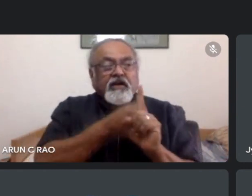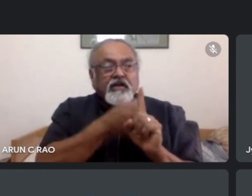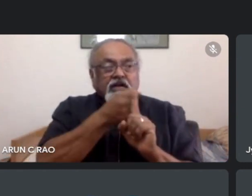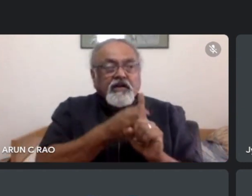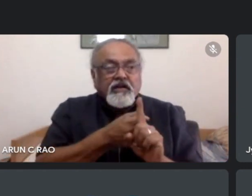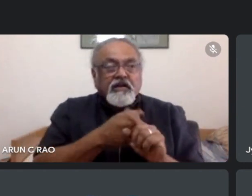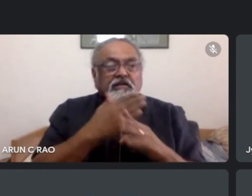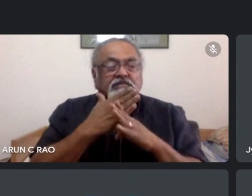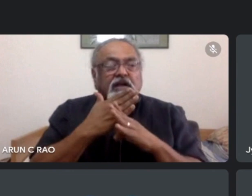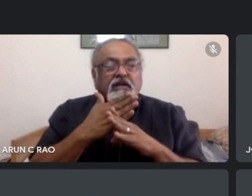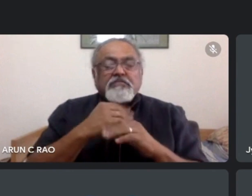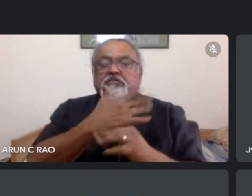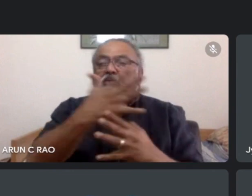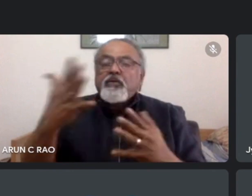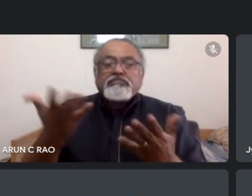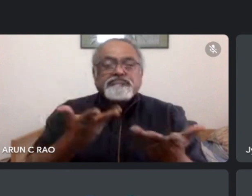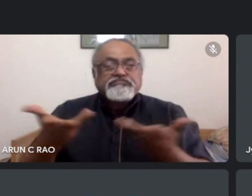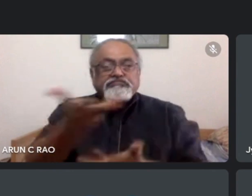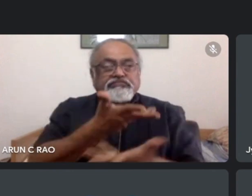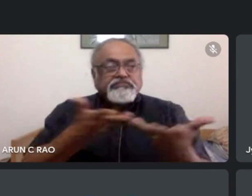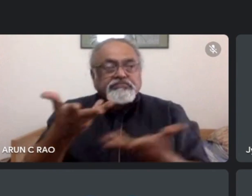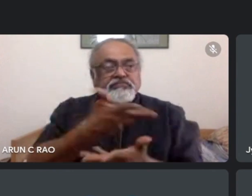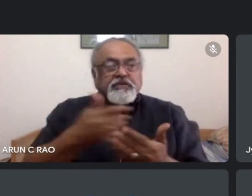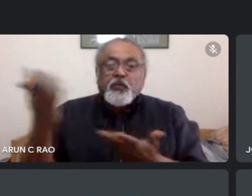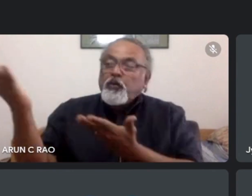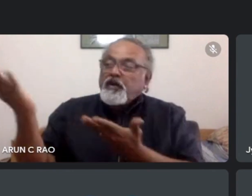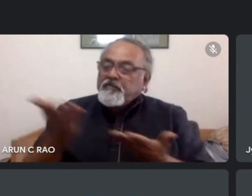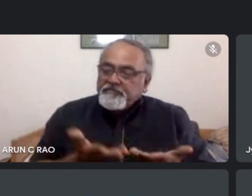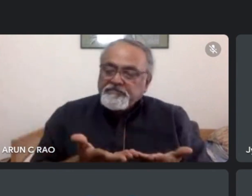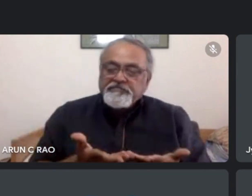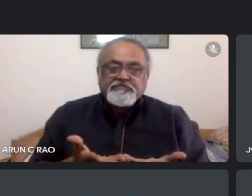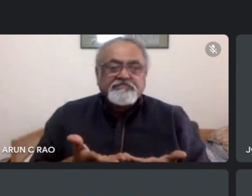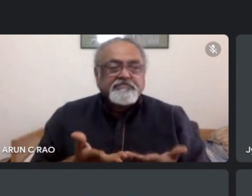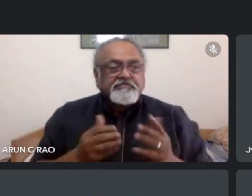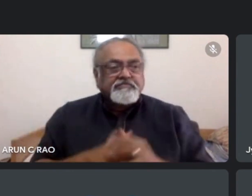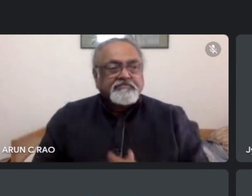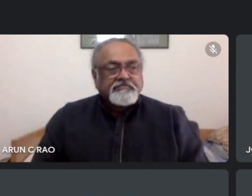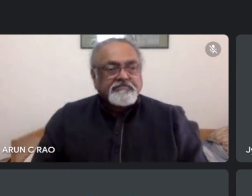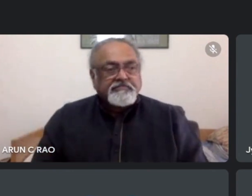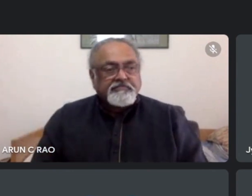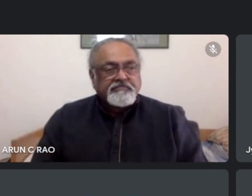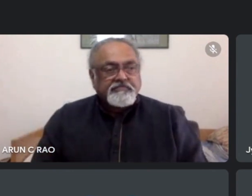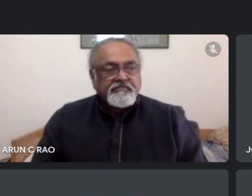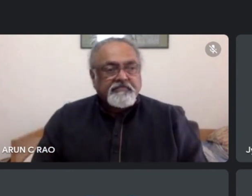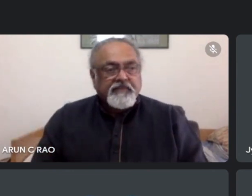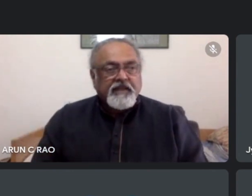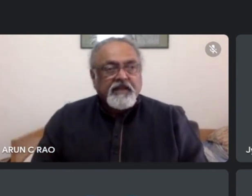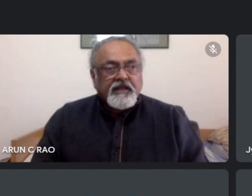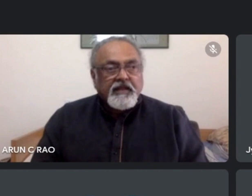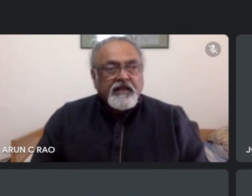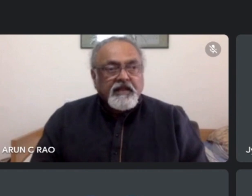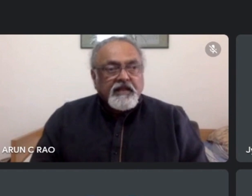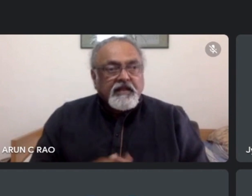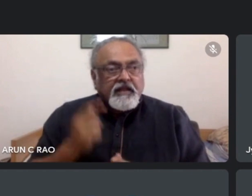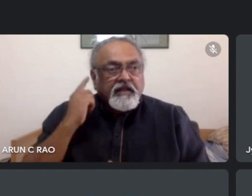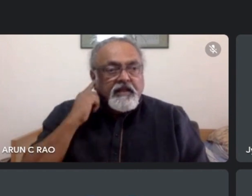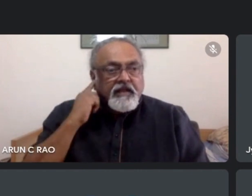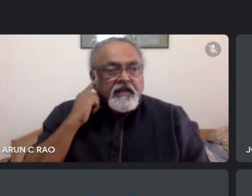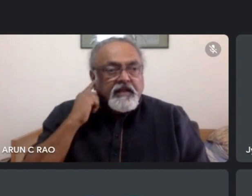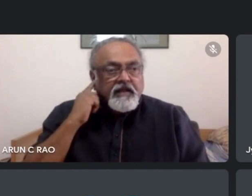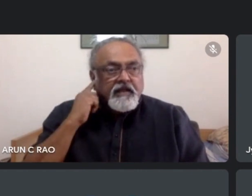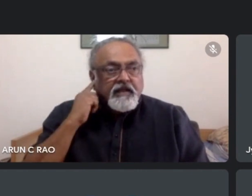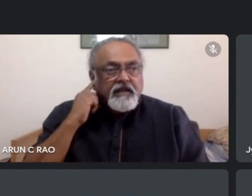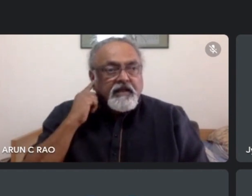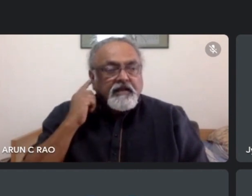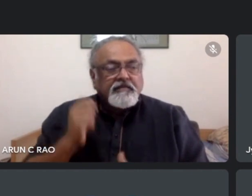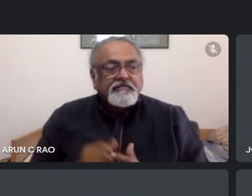many discussions. So welcome, Aditya. Thank you so much for agreeing to be the speaker for today's event. Over